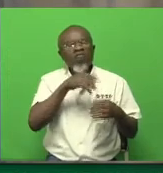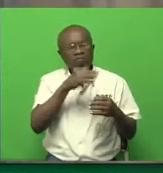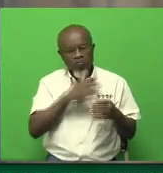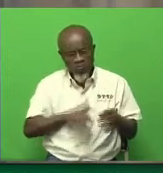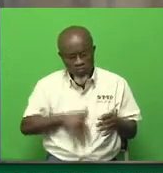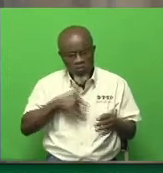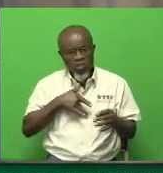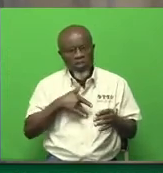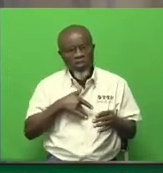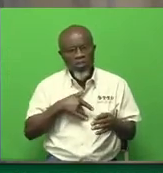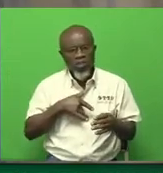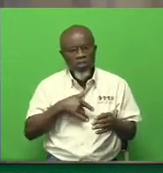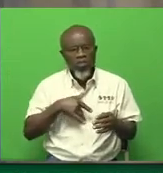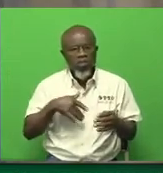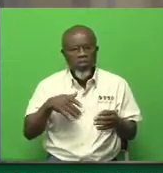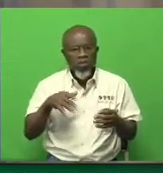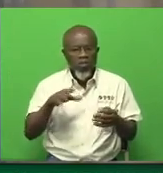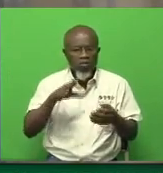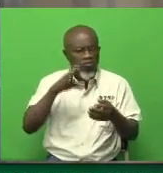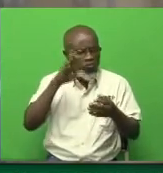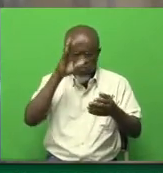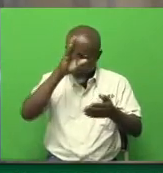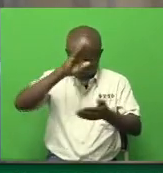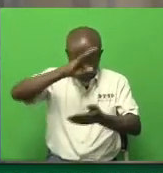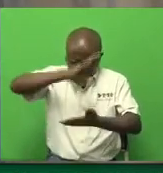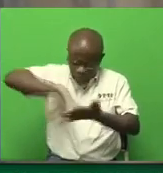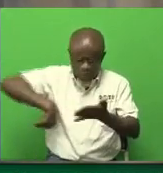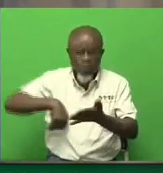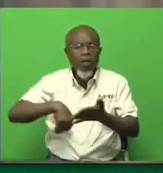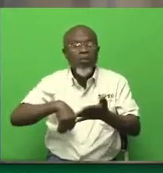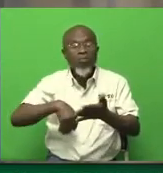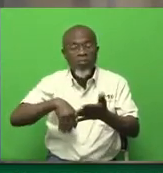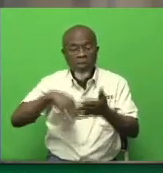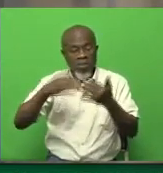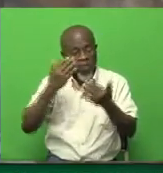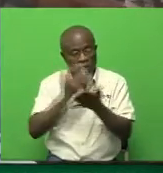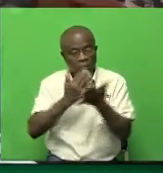and called the election now I thank you very much Madam speaker